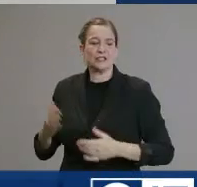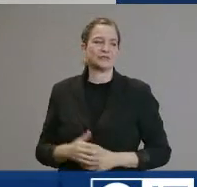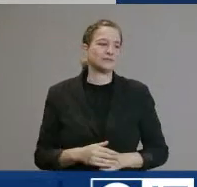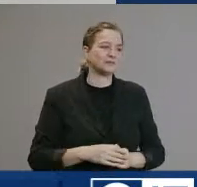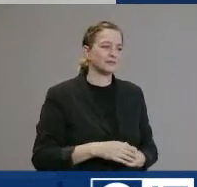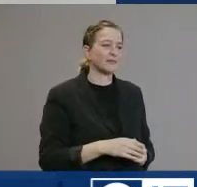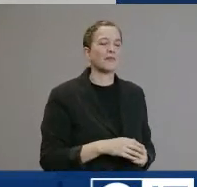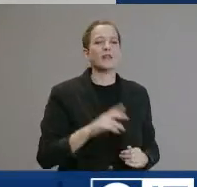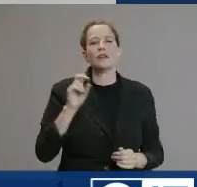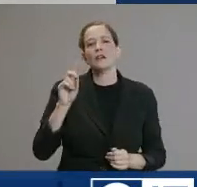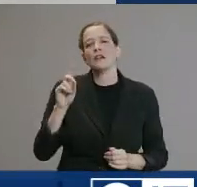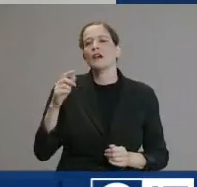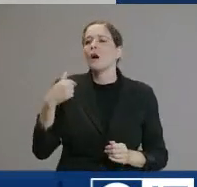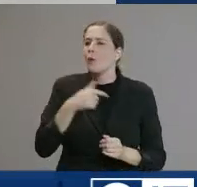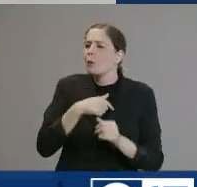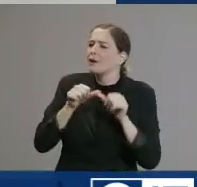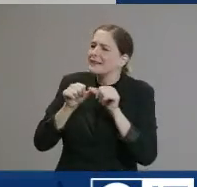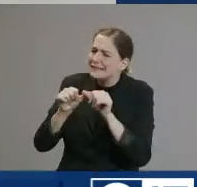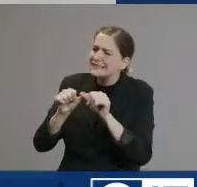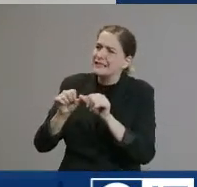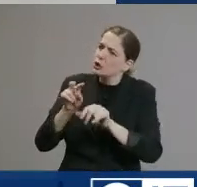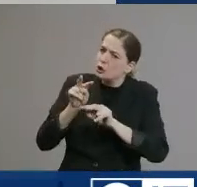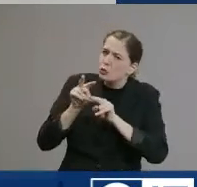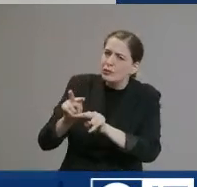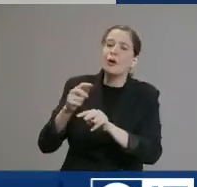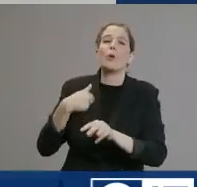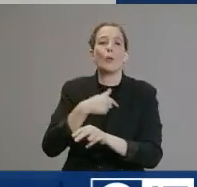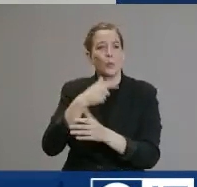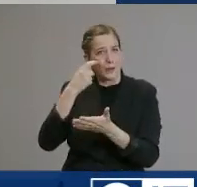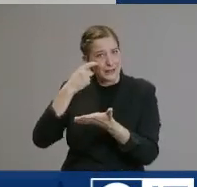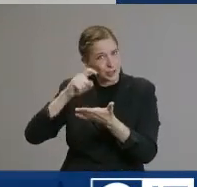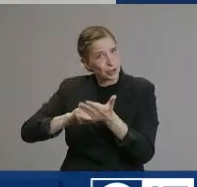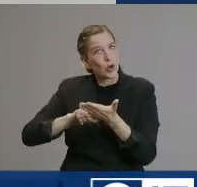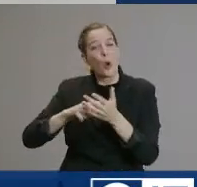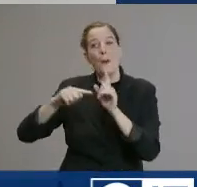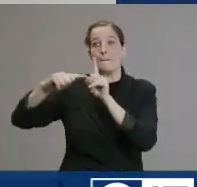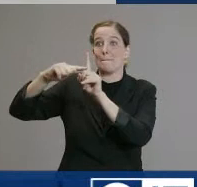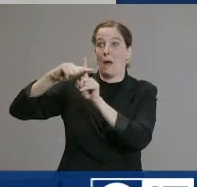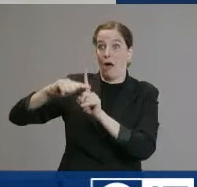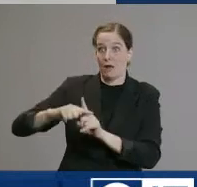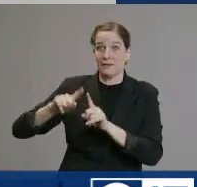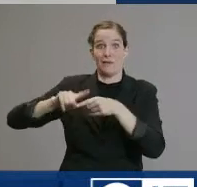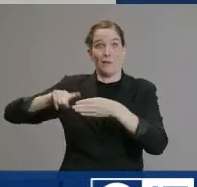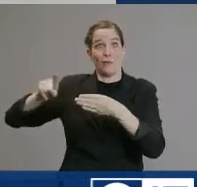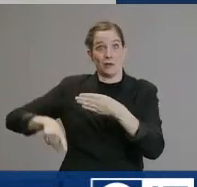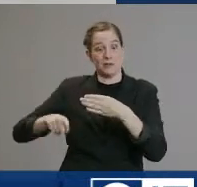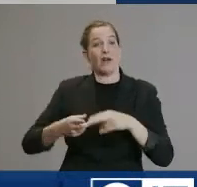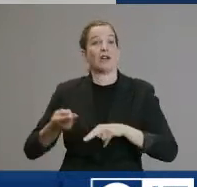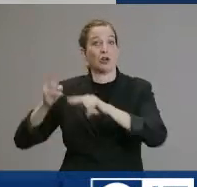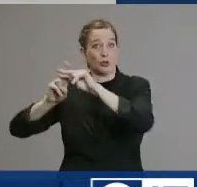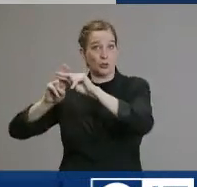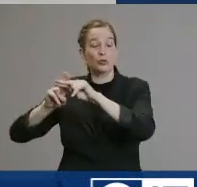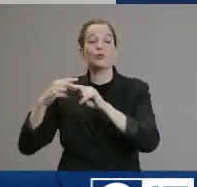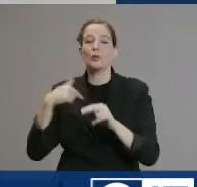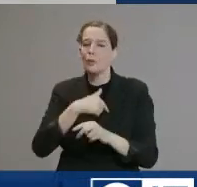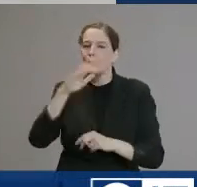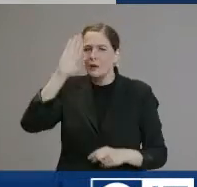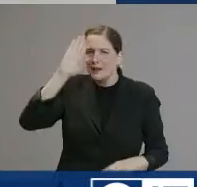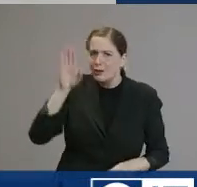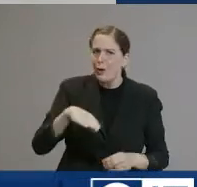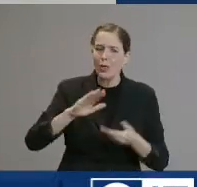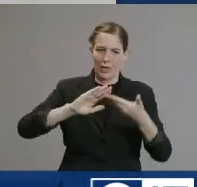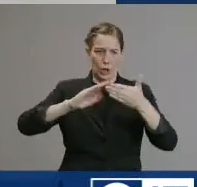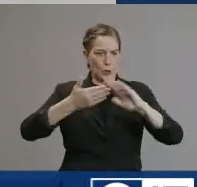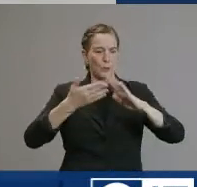in the percent positivity. We do know that there is community spread. We are going to be working on trying to bring that